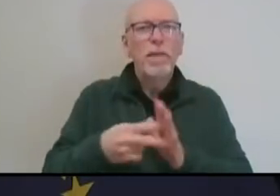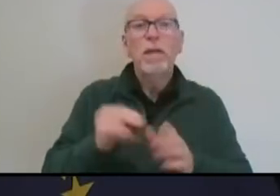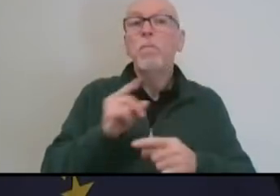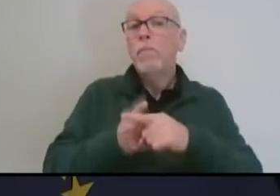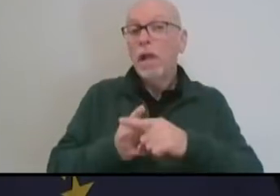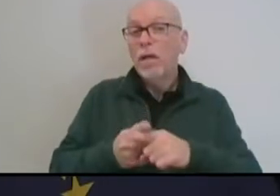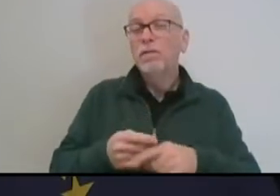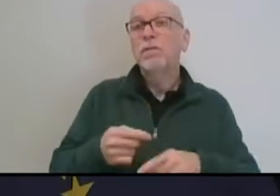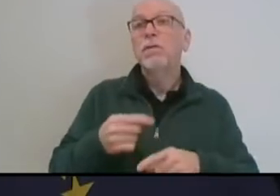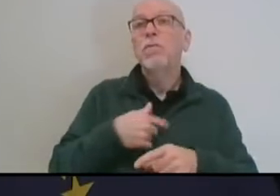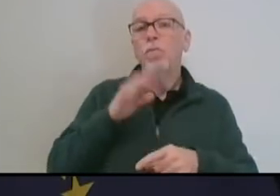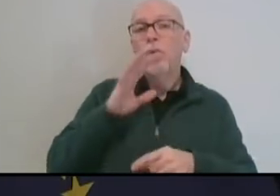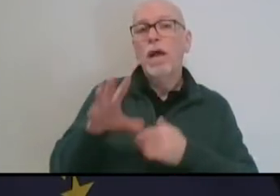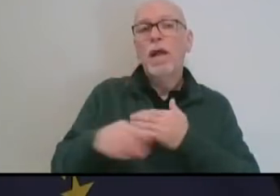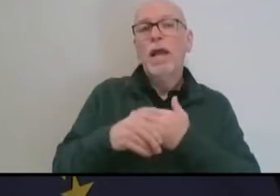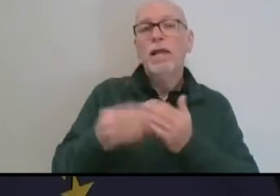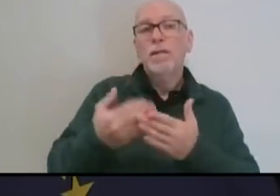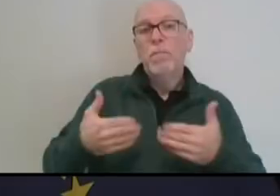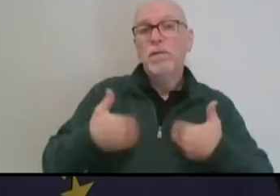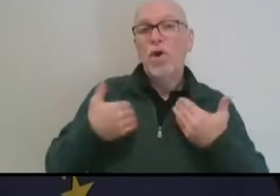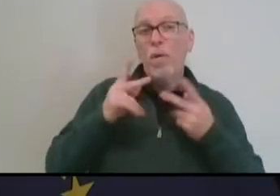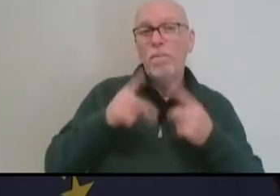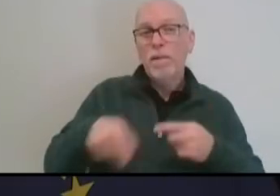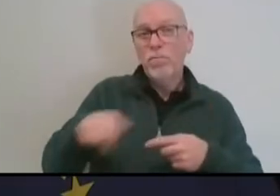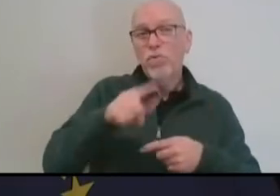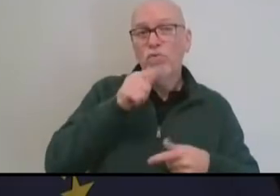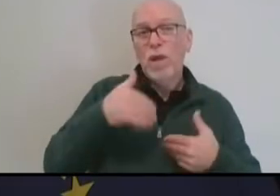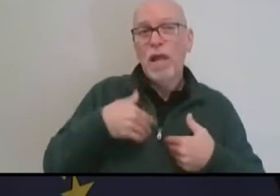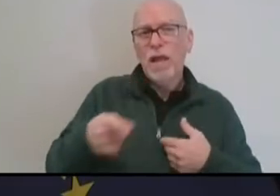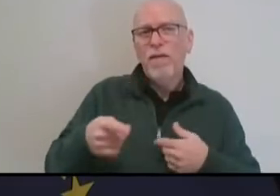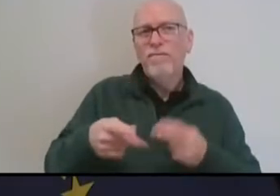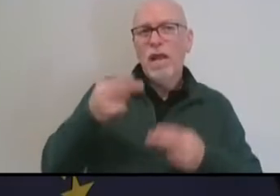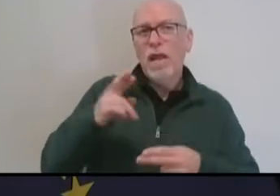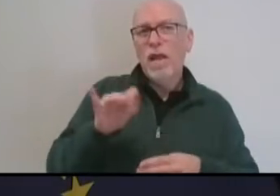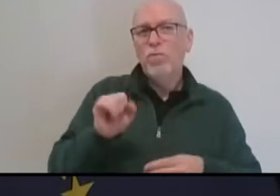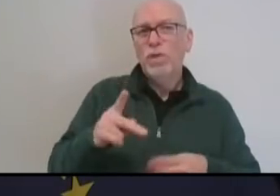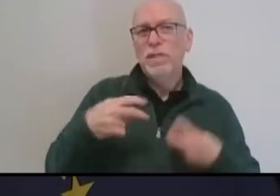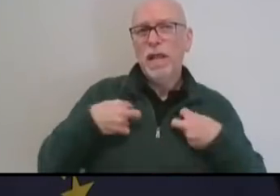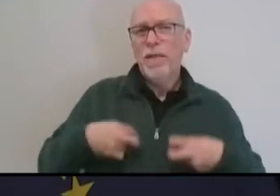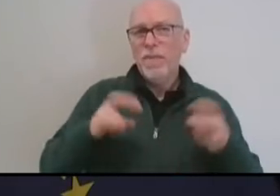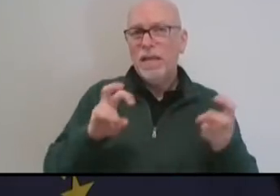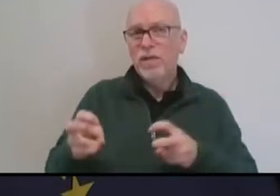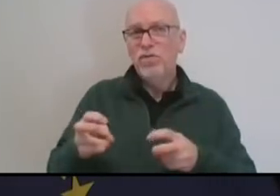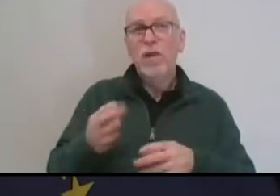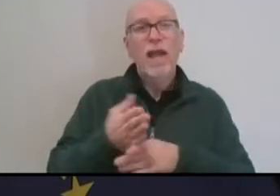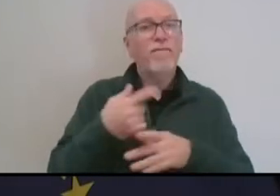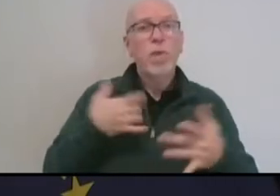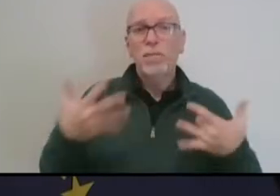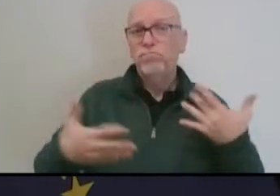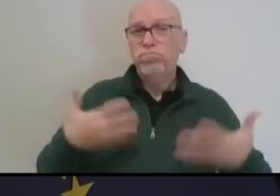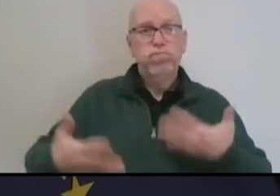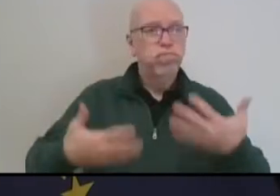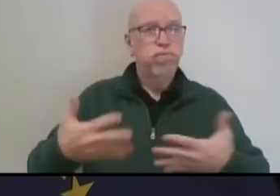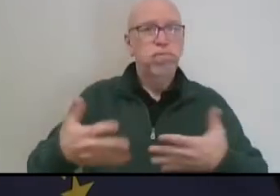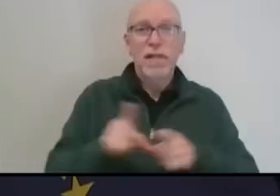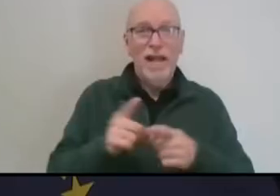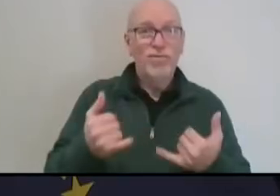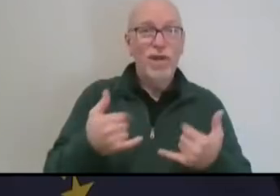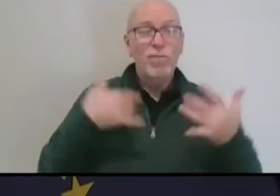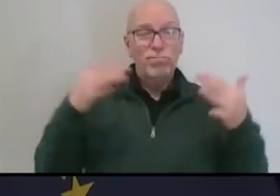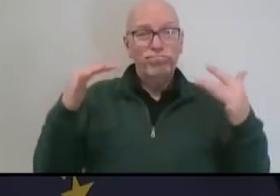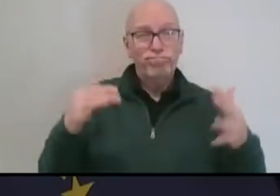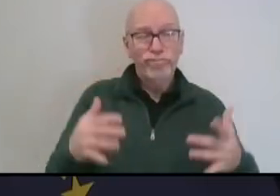be picking up some of those younger people that have those very at-risk conditions. Once we move through these, just as we did today, and we start